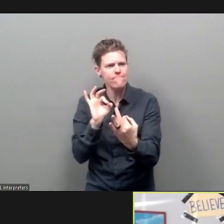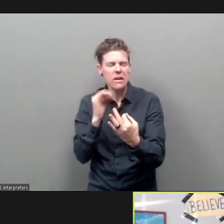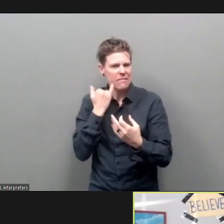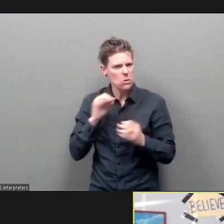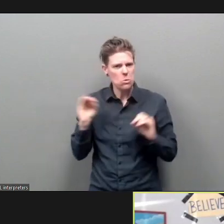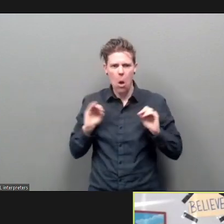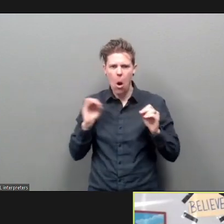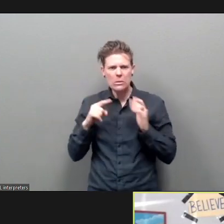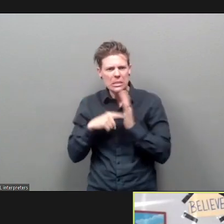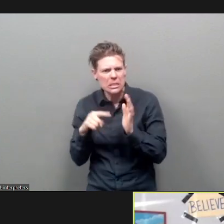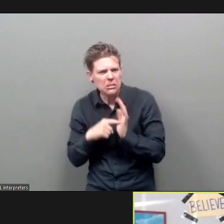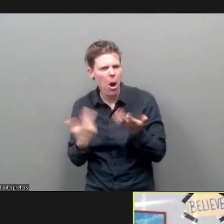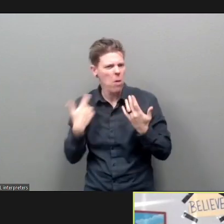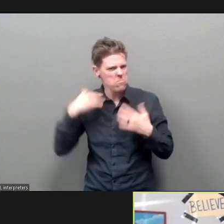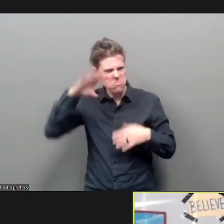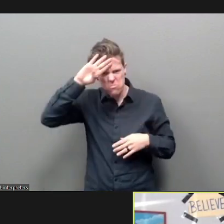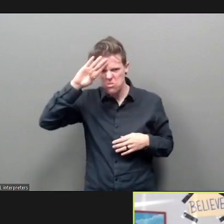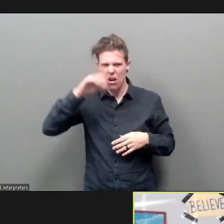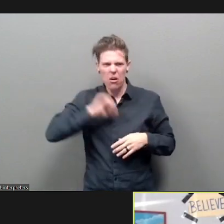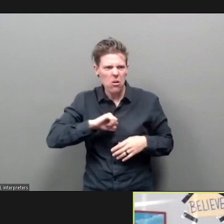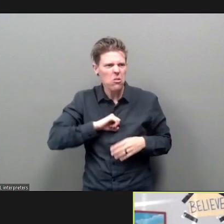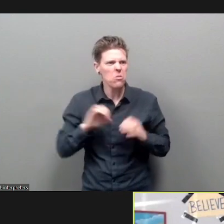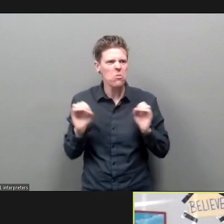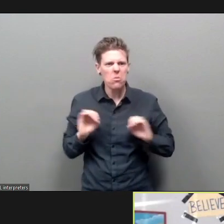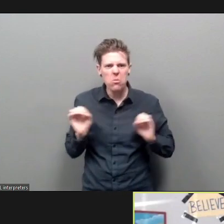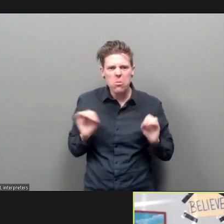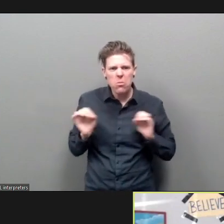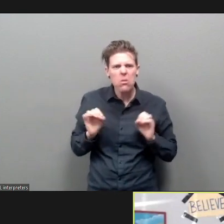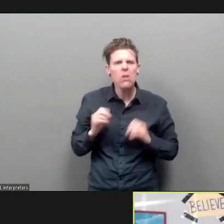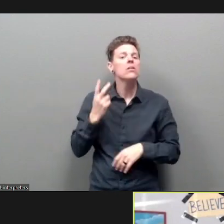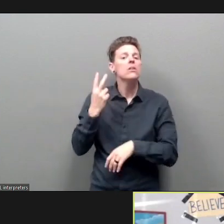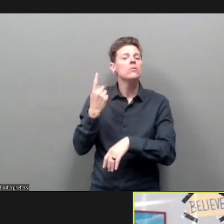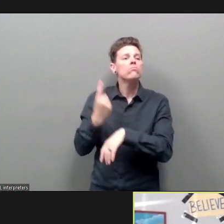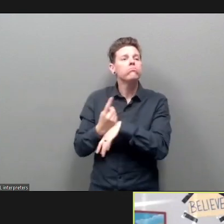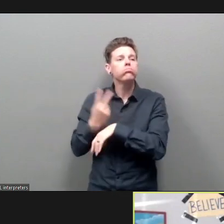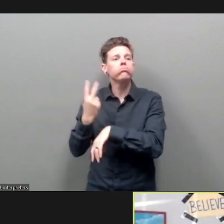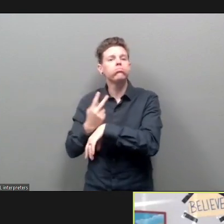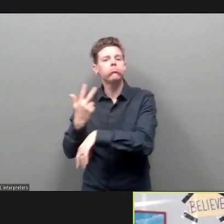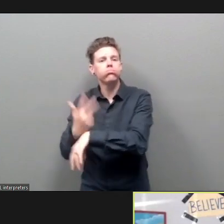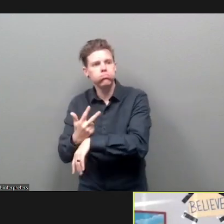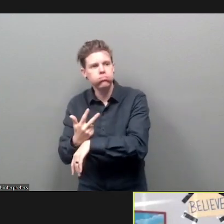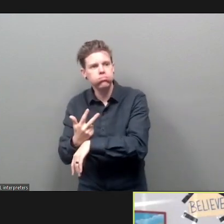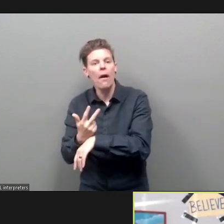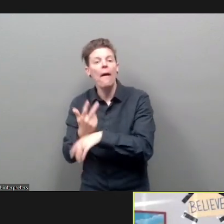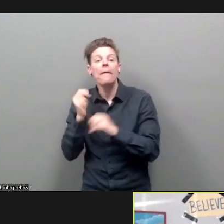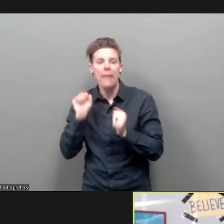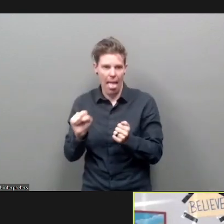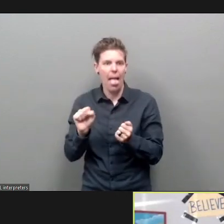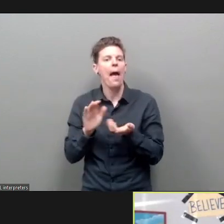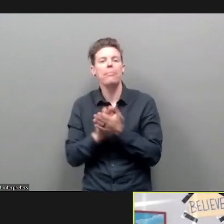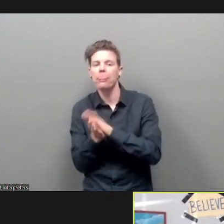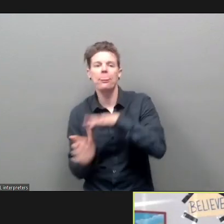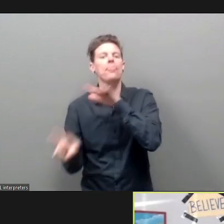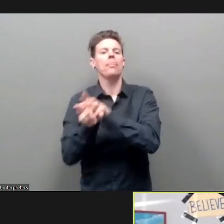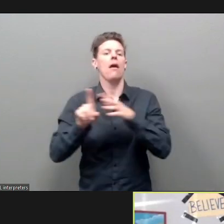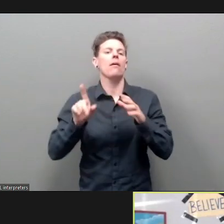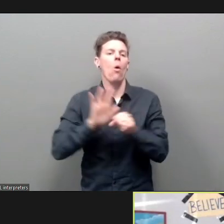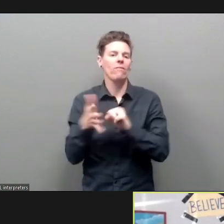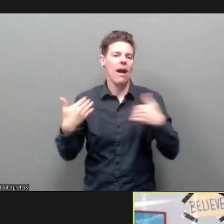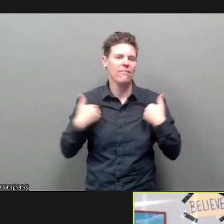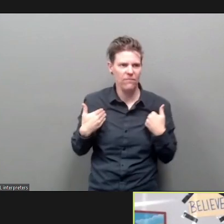a positive potentially. Another thing, David, that I also recently learned is that a lot of the